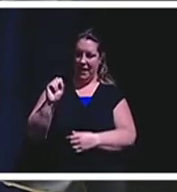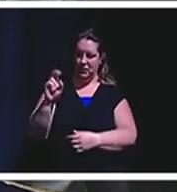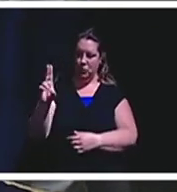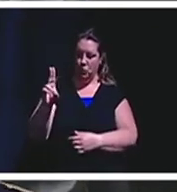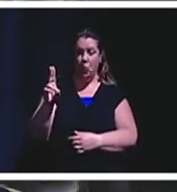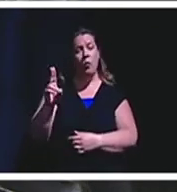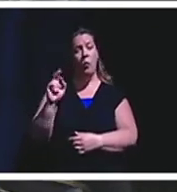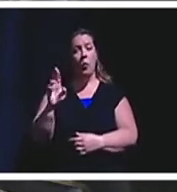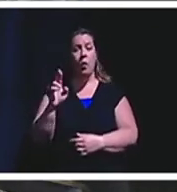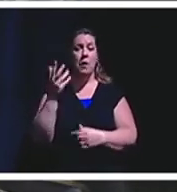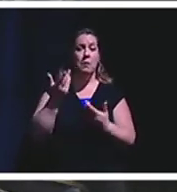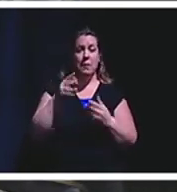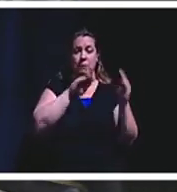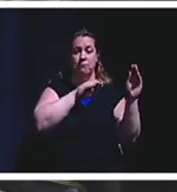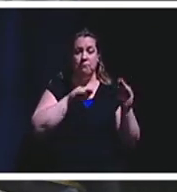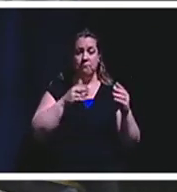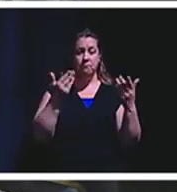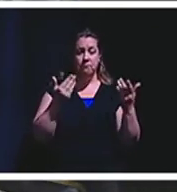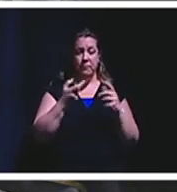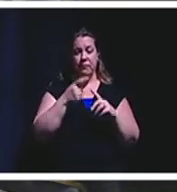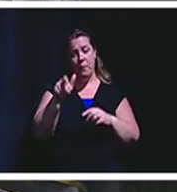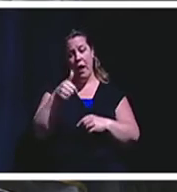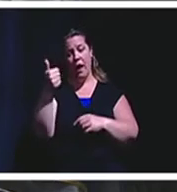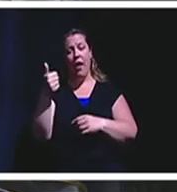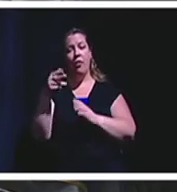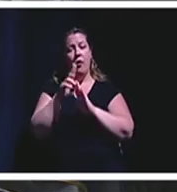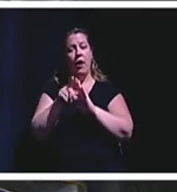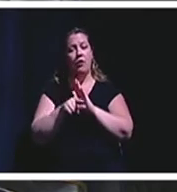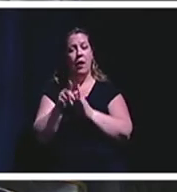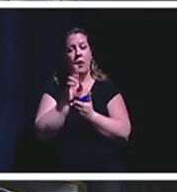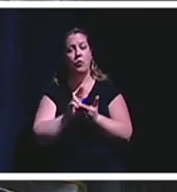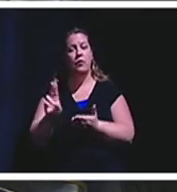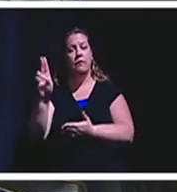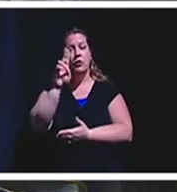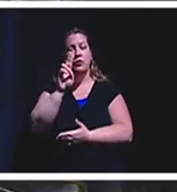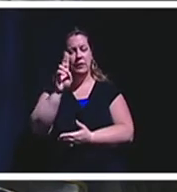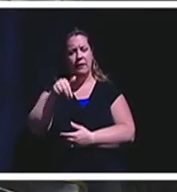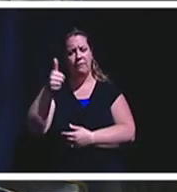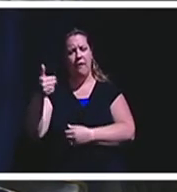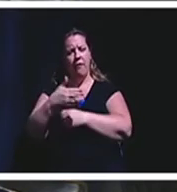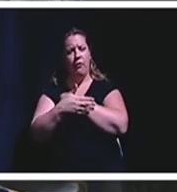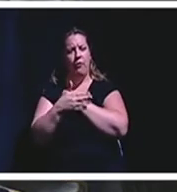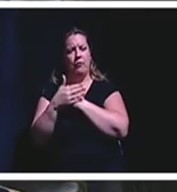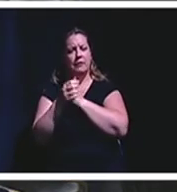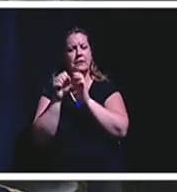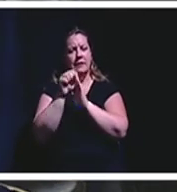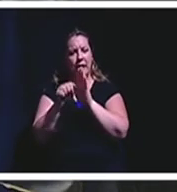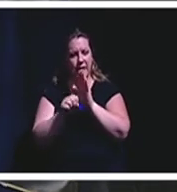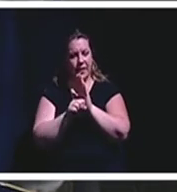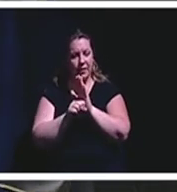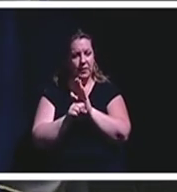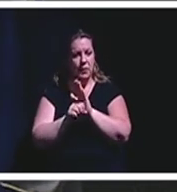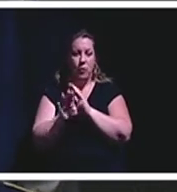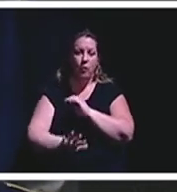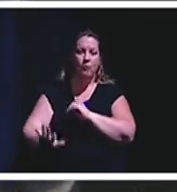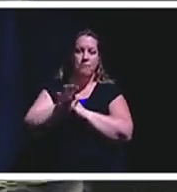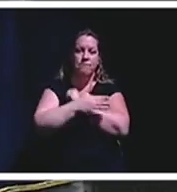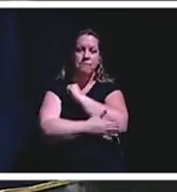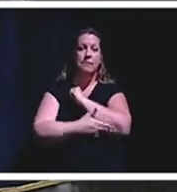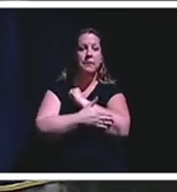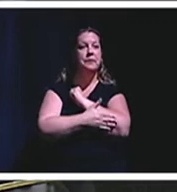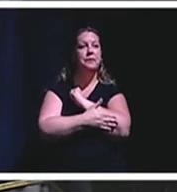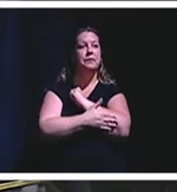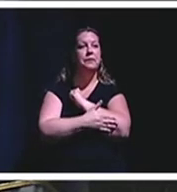another undergraduate university throughout the nation. And some of you